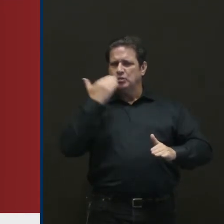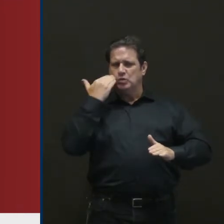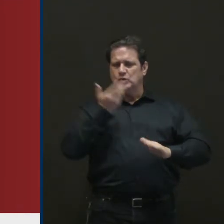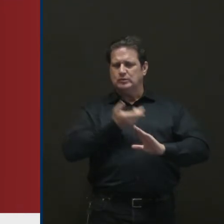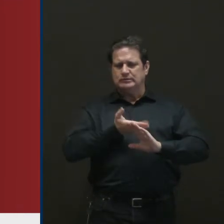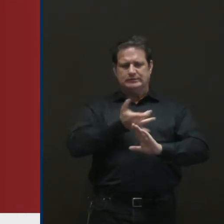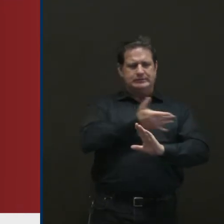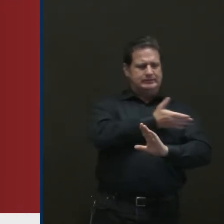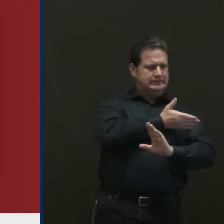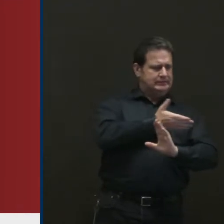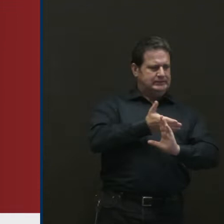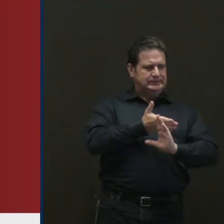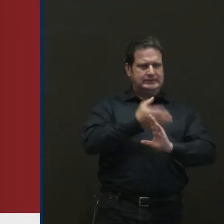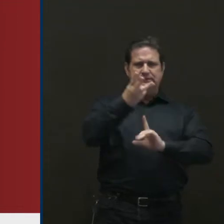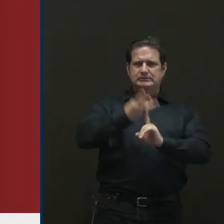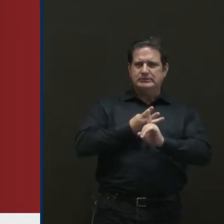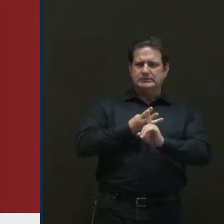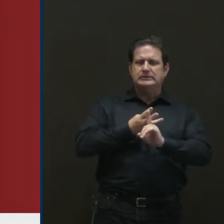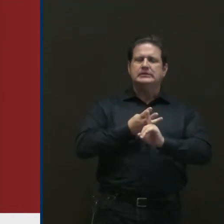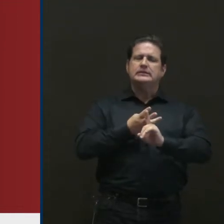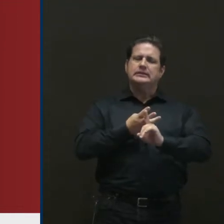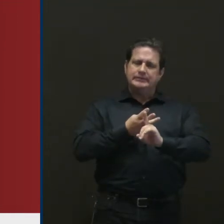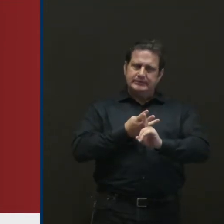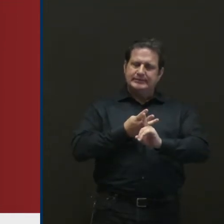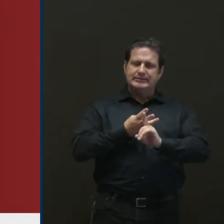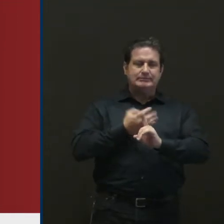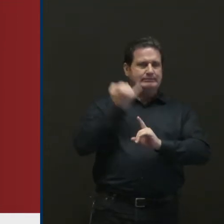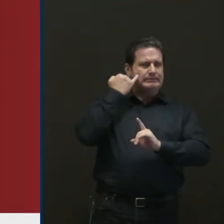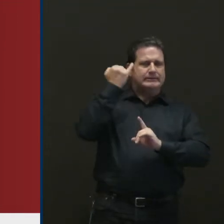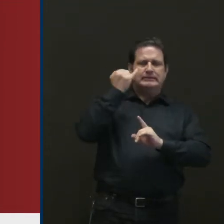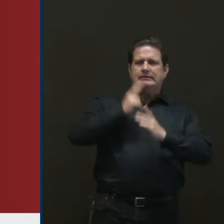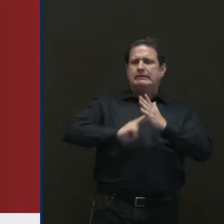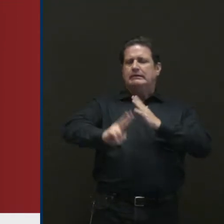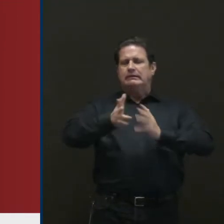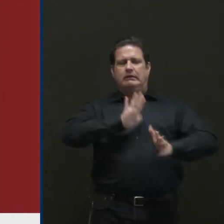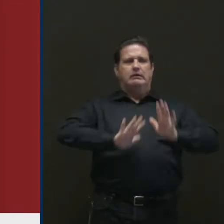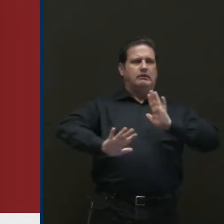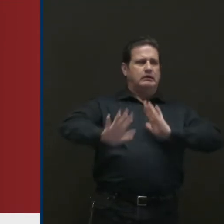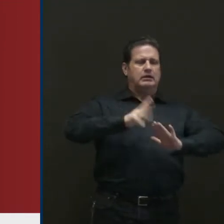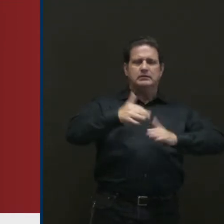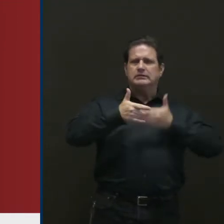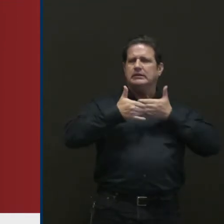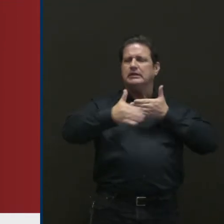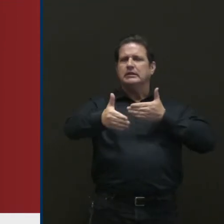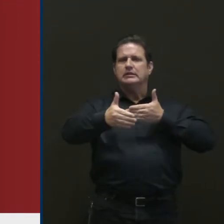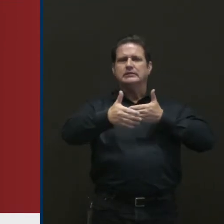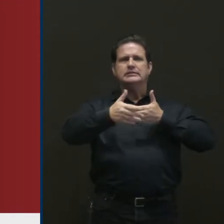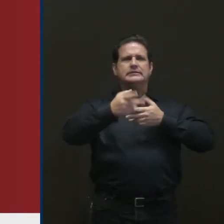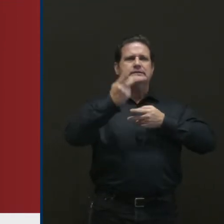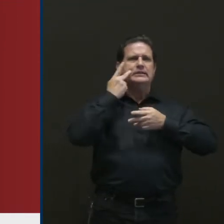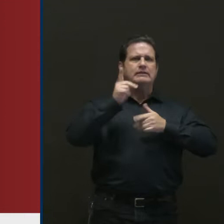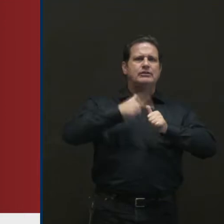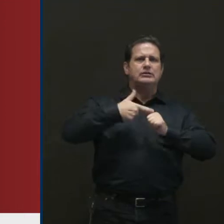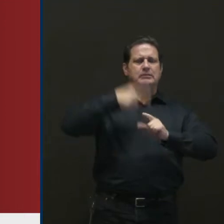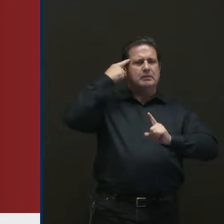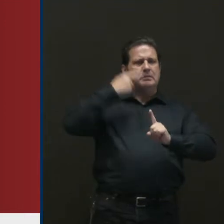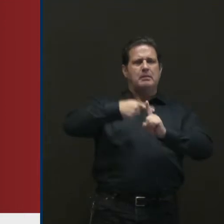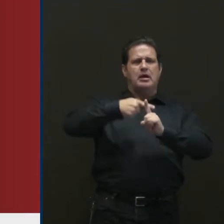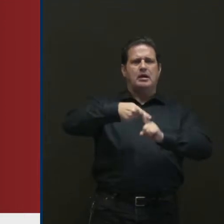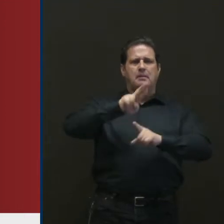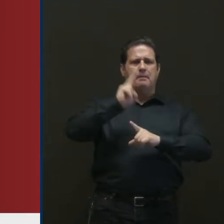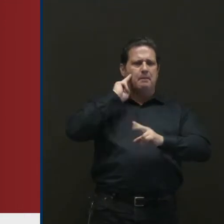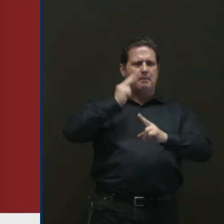last 6 months, we really had no idea what laid ahead of us. So when we saw our first positive case in